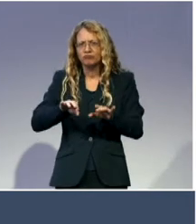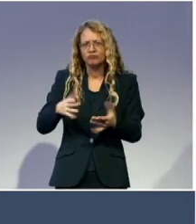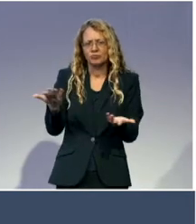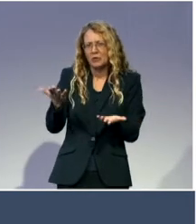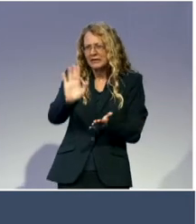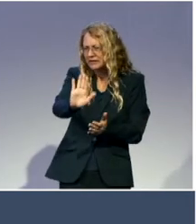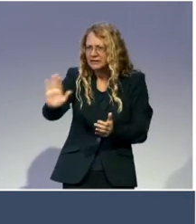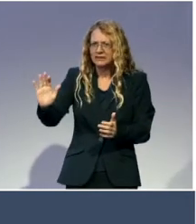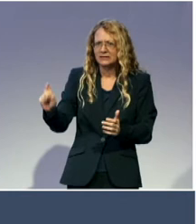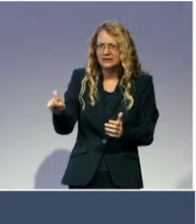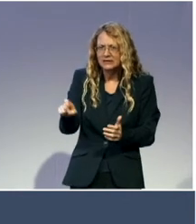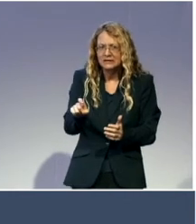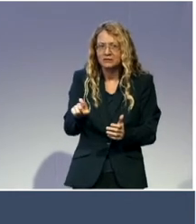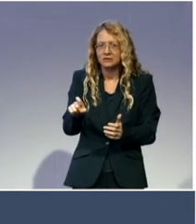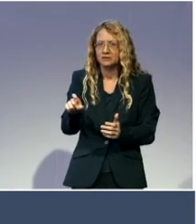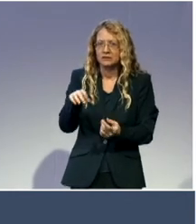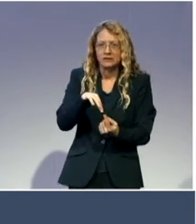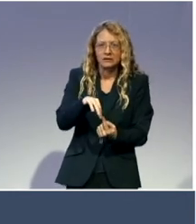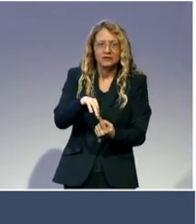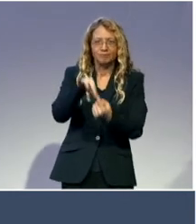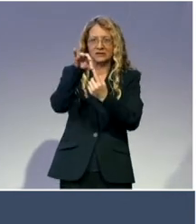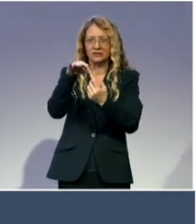equipment, benefits, and much more.